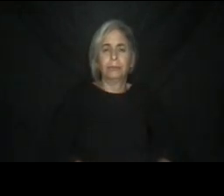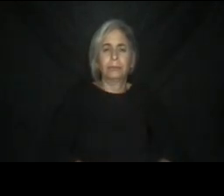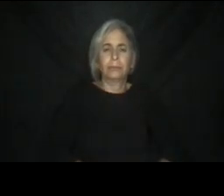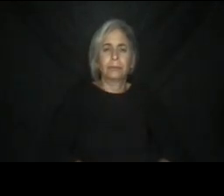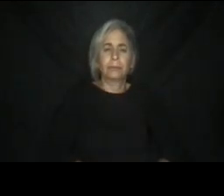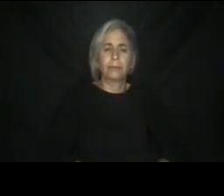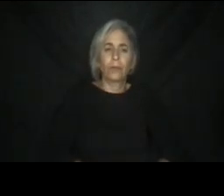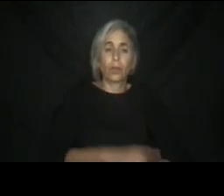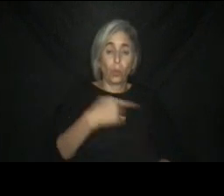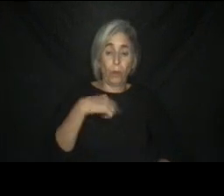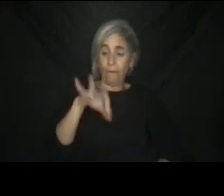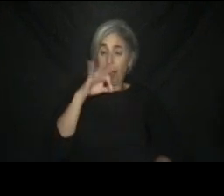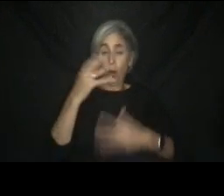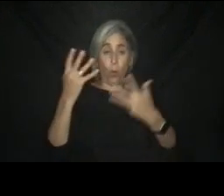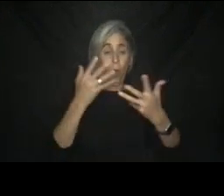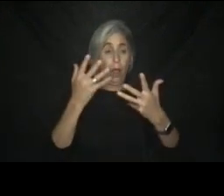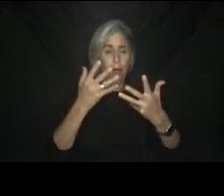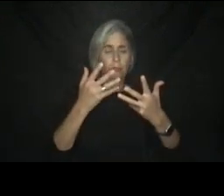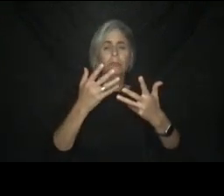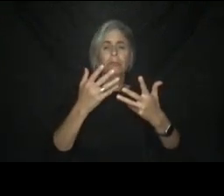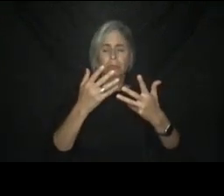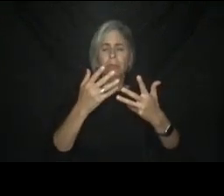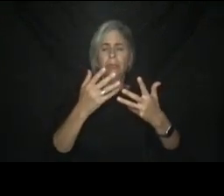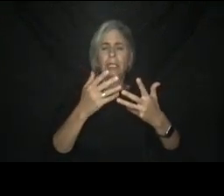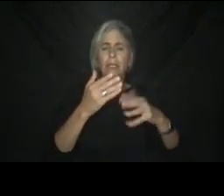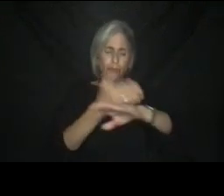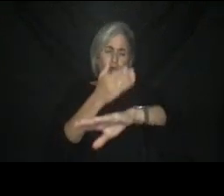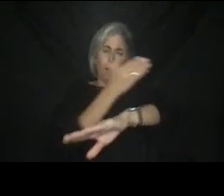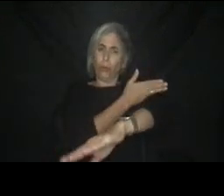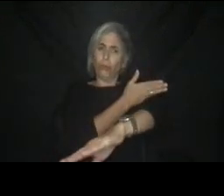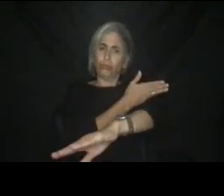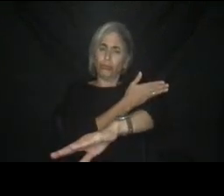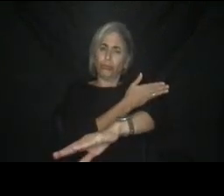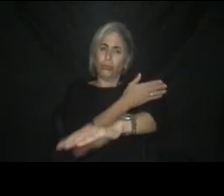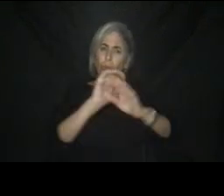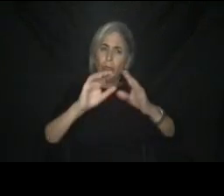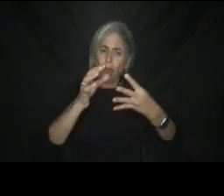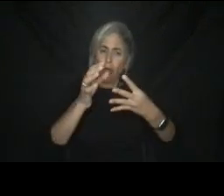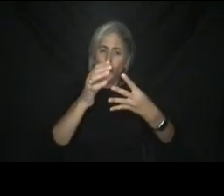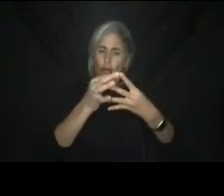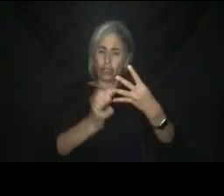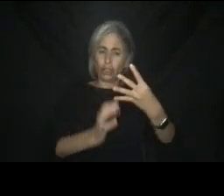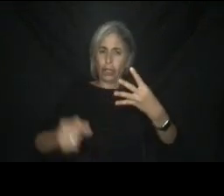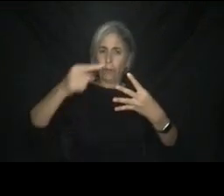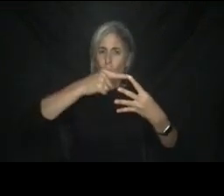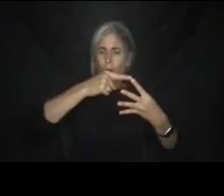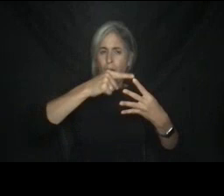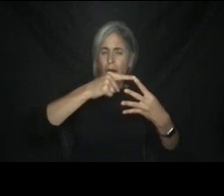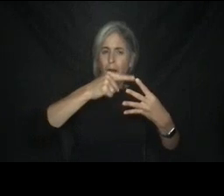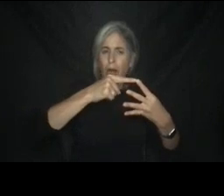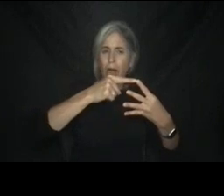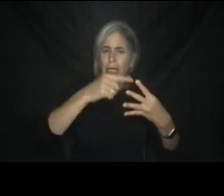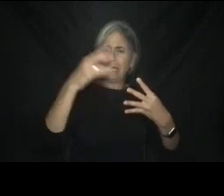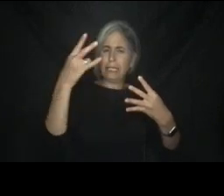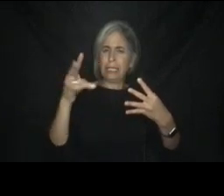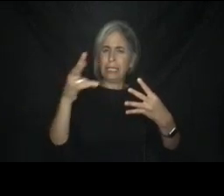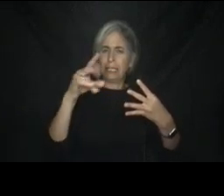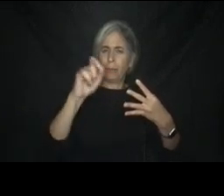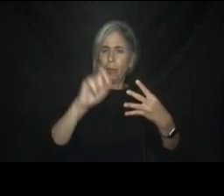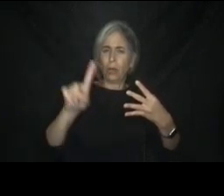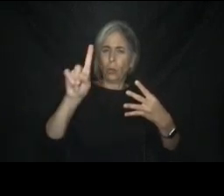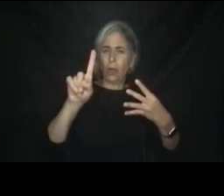So what we find is that the overall deviation is much improved under Alternative 1. The total deviation falls from 16.19% down